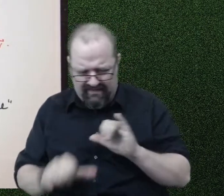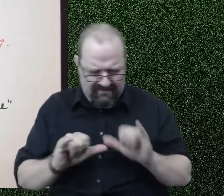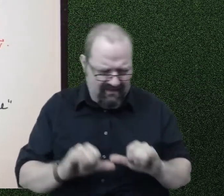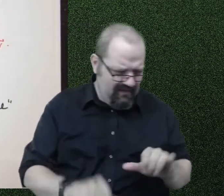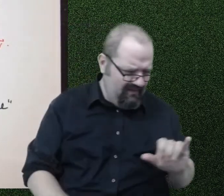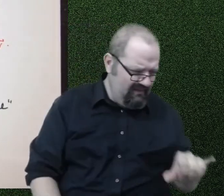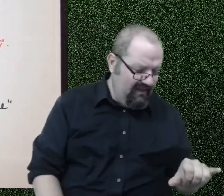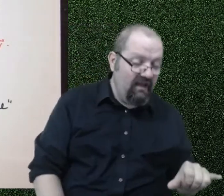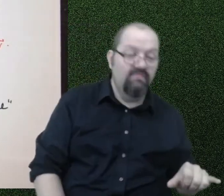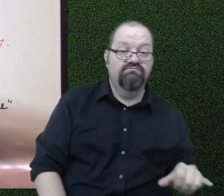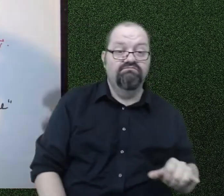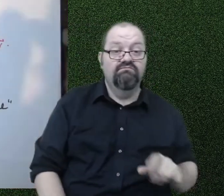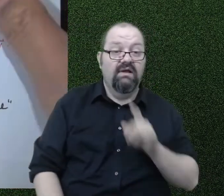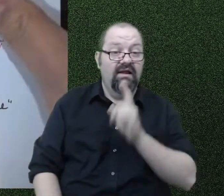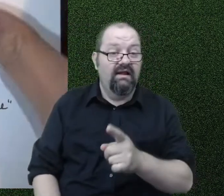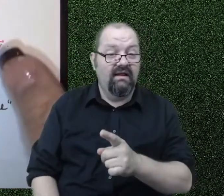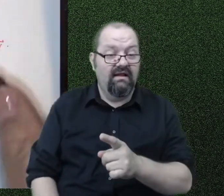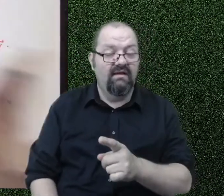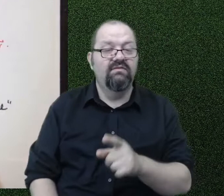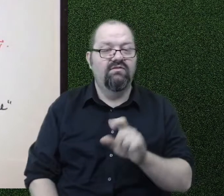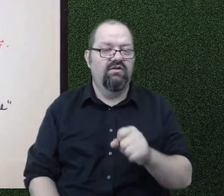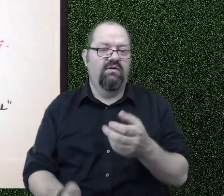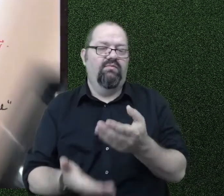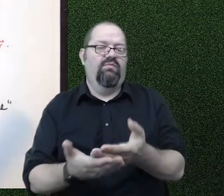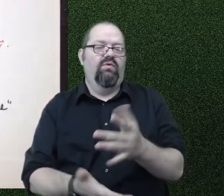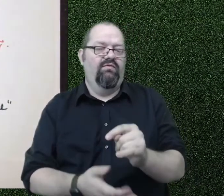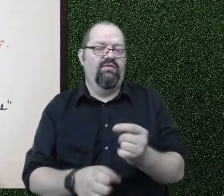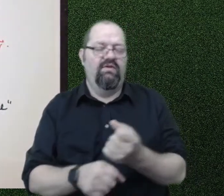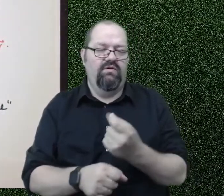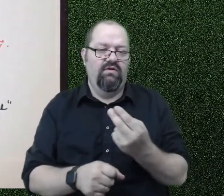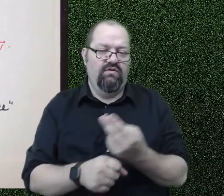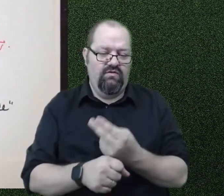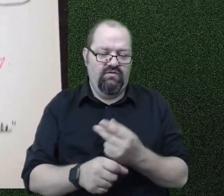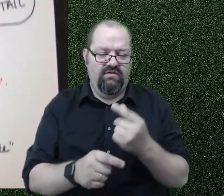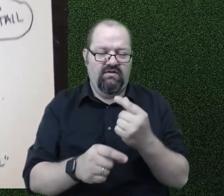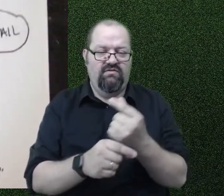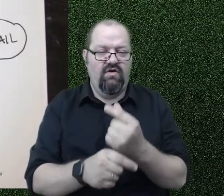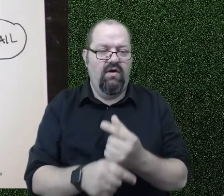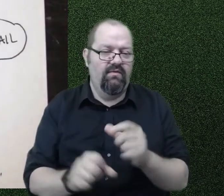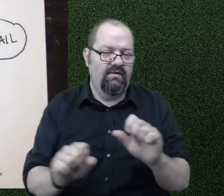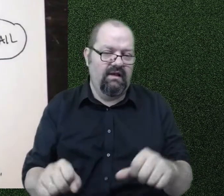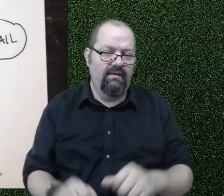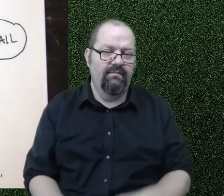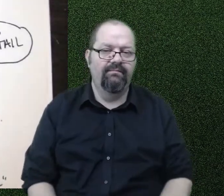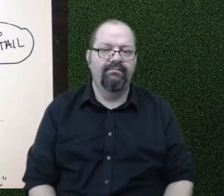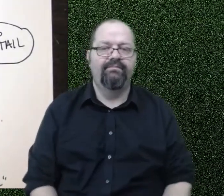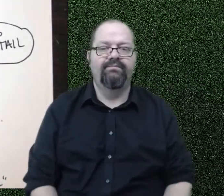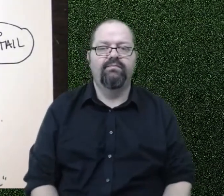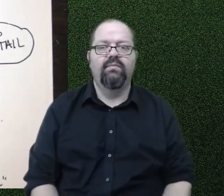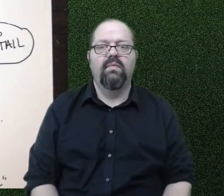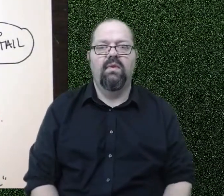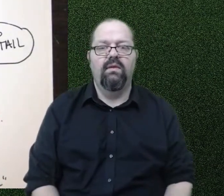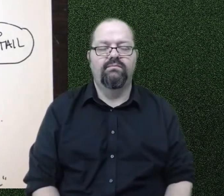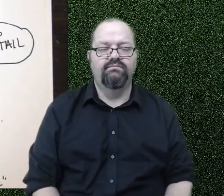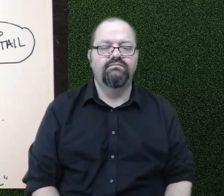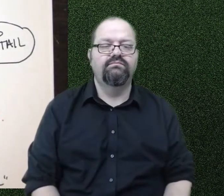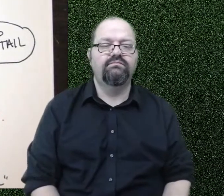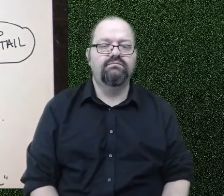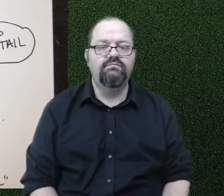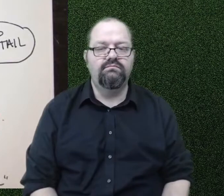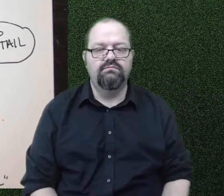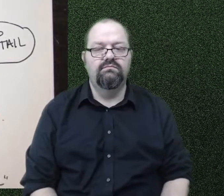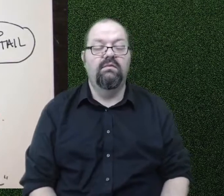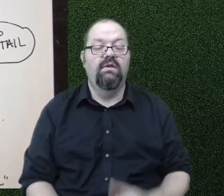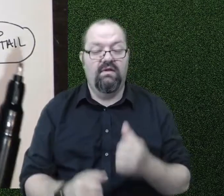this. It turns out that it is. Let me show you that these two approaches are equivalent. Larry Starhill was right. The algebraic approach